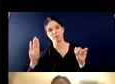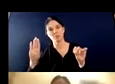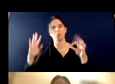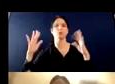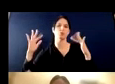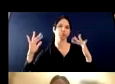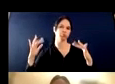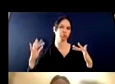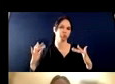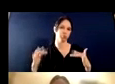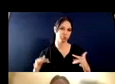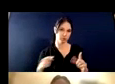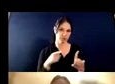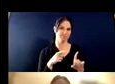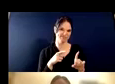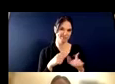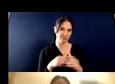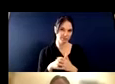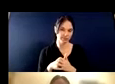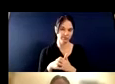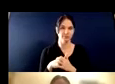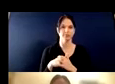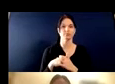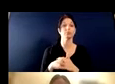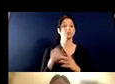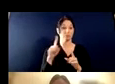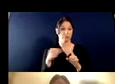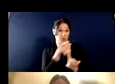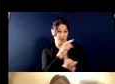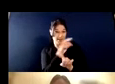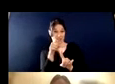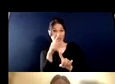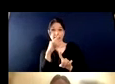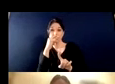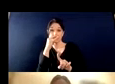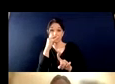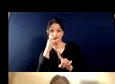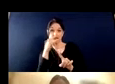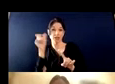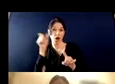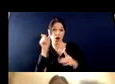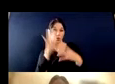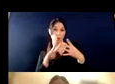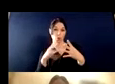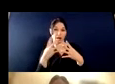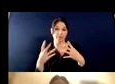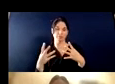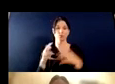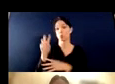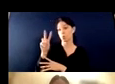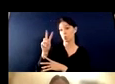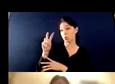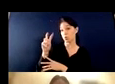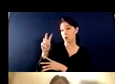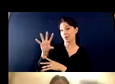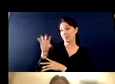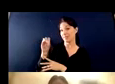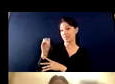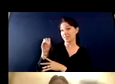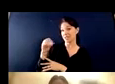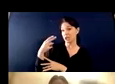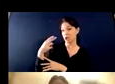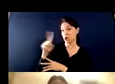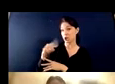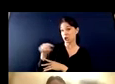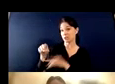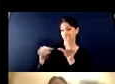So in this case, when we look at this child's audiogram at 250 hertz in the left ear,